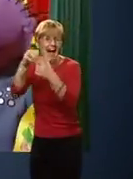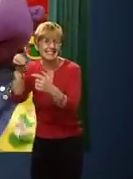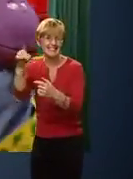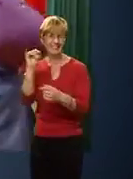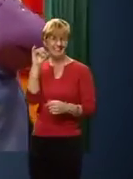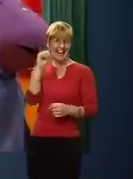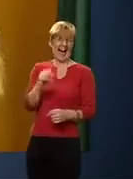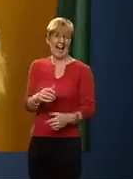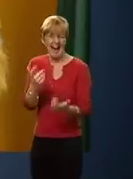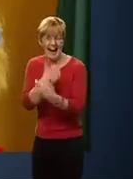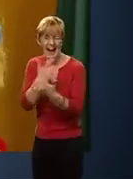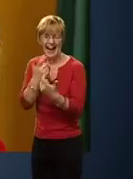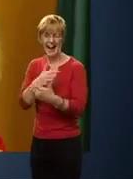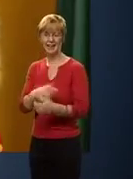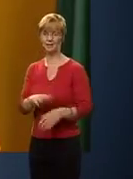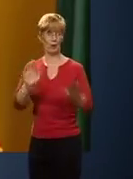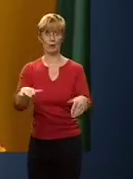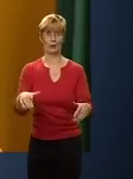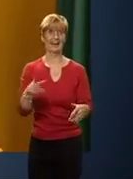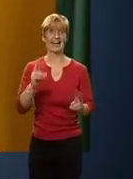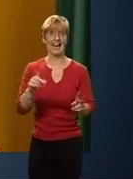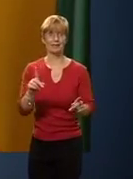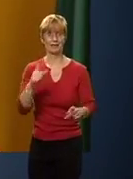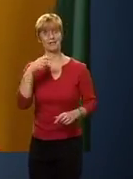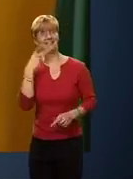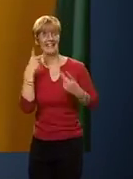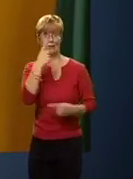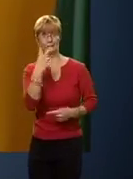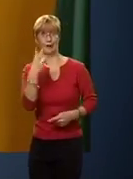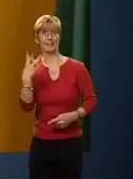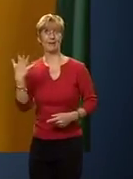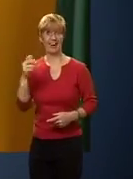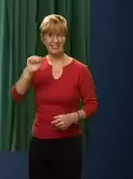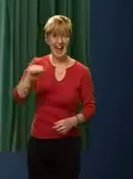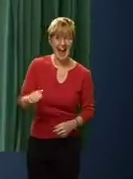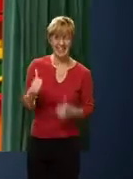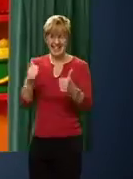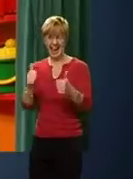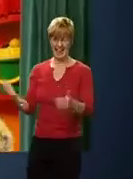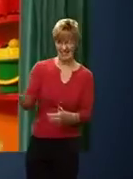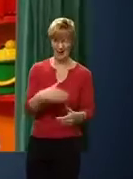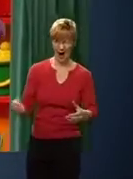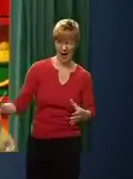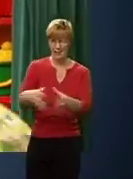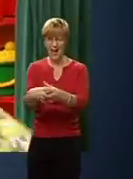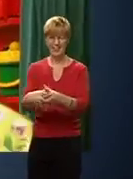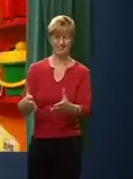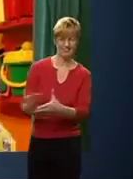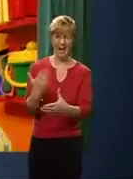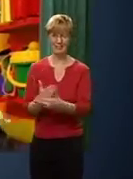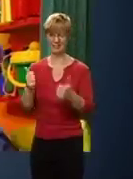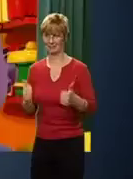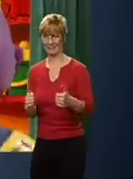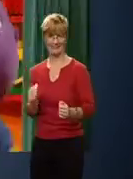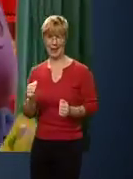finger. Oh, let's sing 1, 2, 3, 4, 5 again. Yeah! Yeah, do the actions